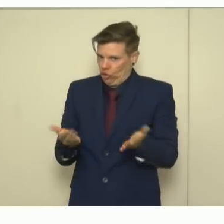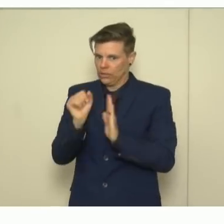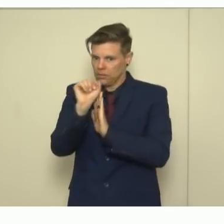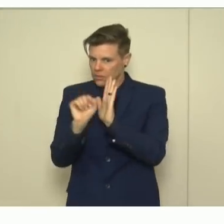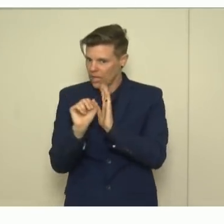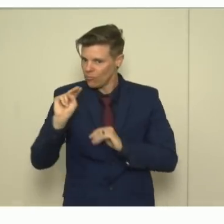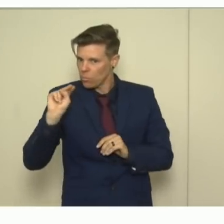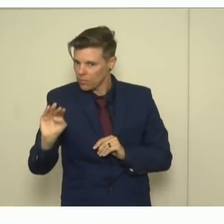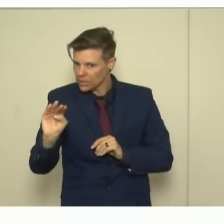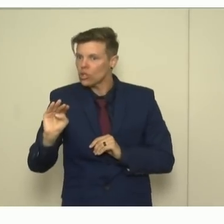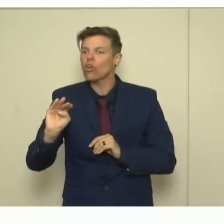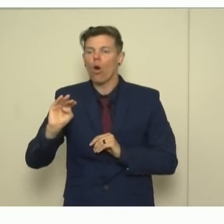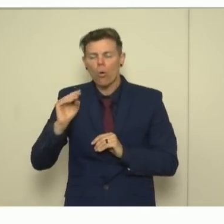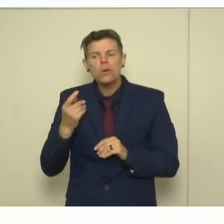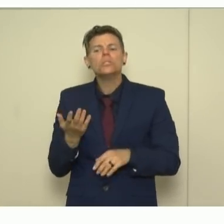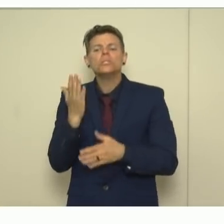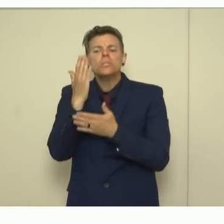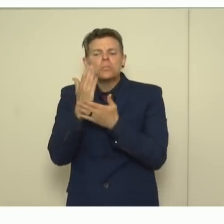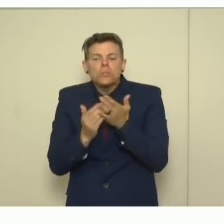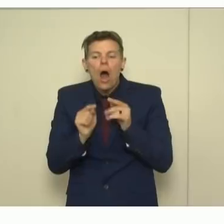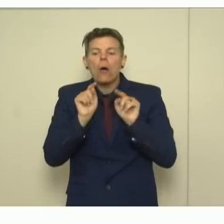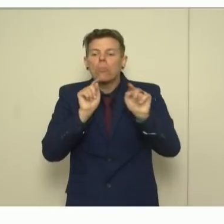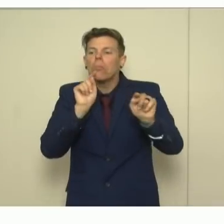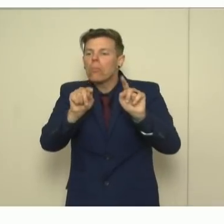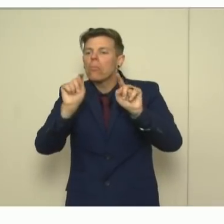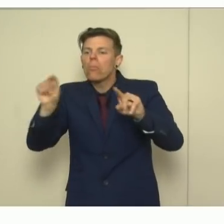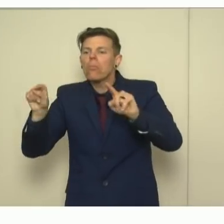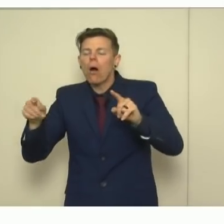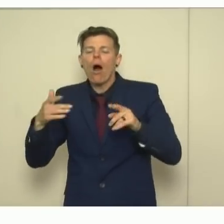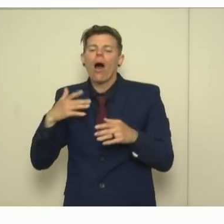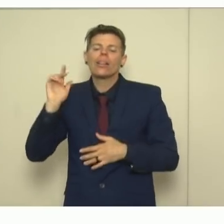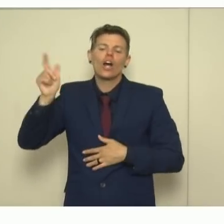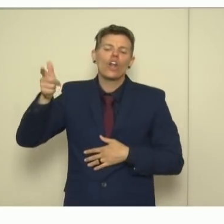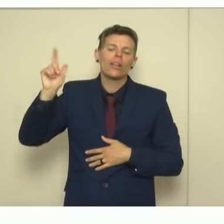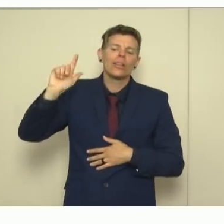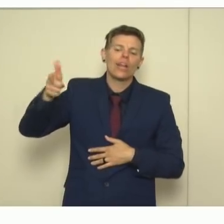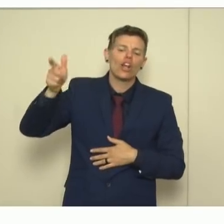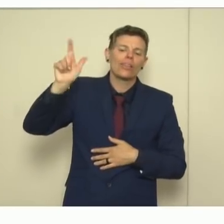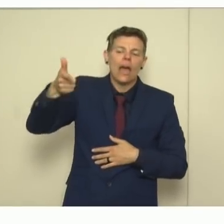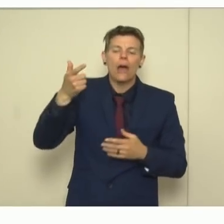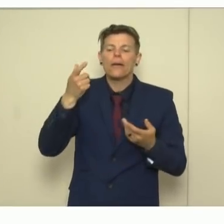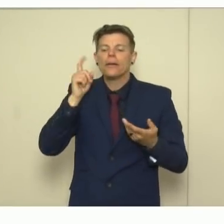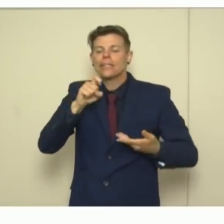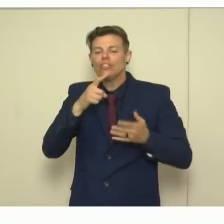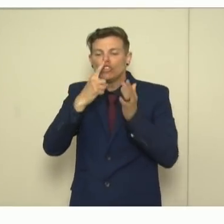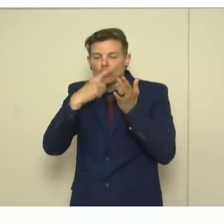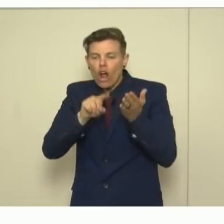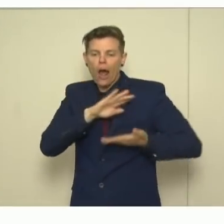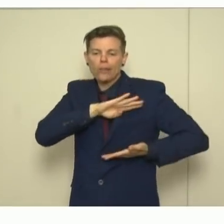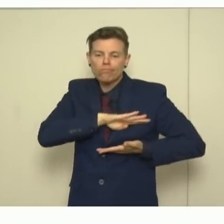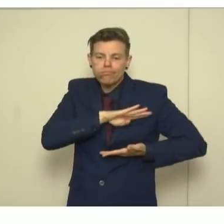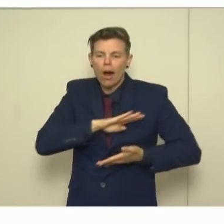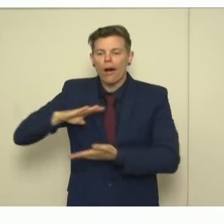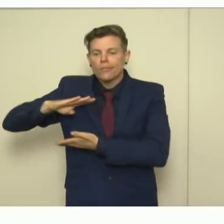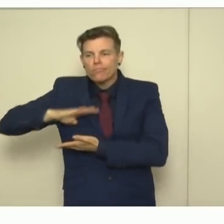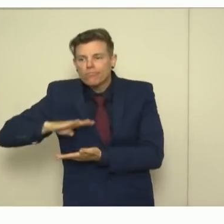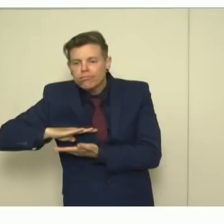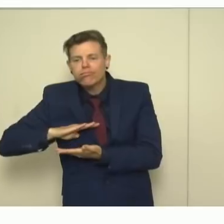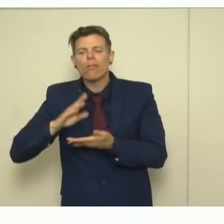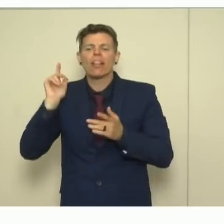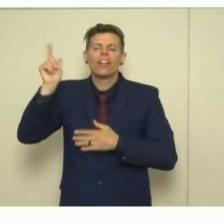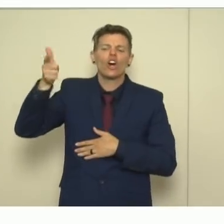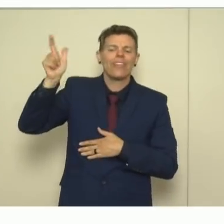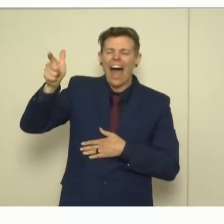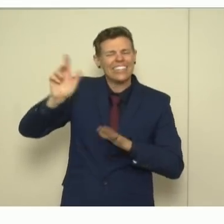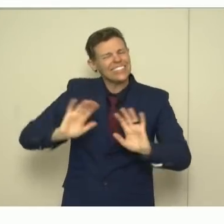of my patients have put off getting their mammograms. And there are a couple concerns about putting off needed care. Number one, your health, and